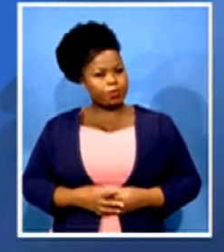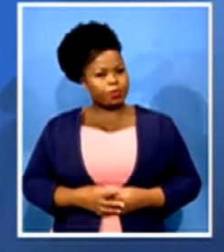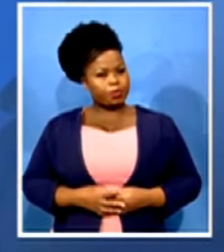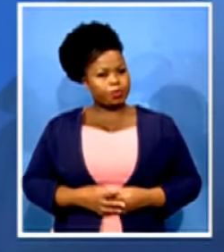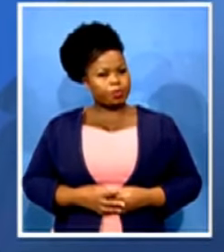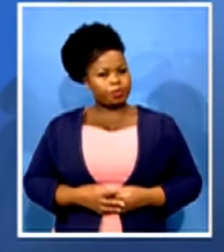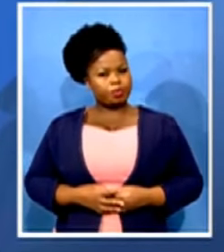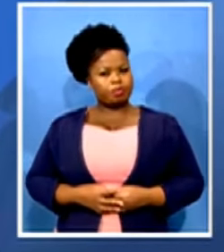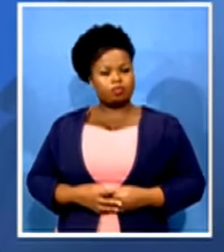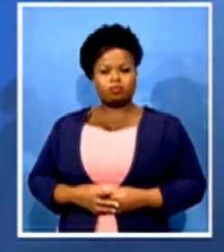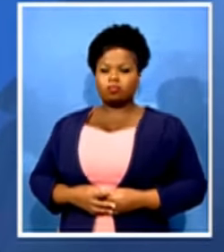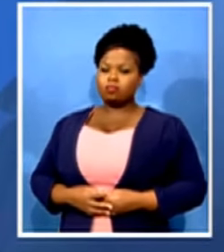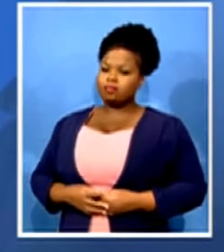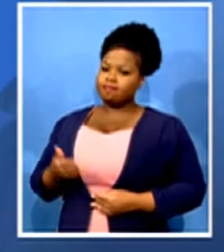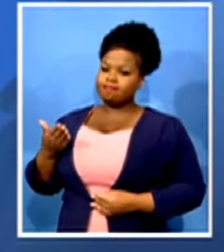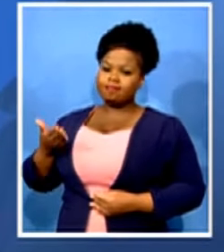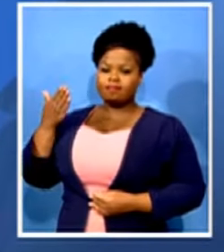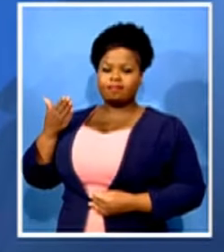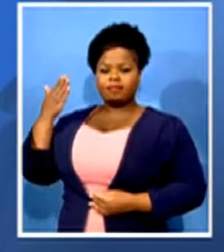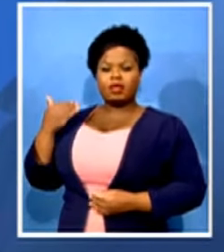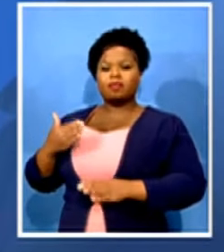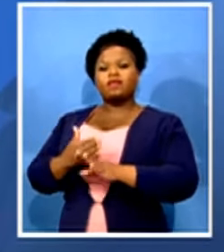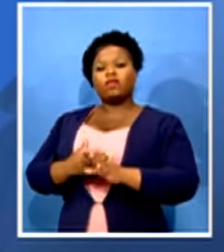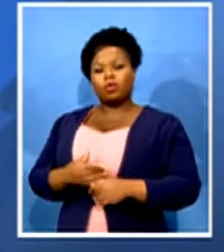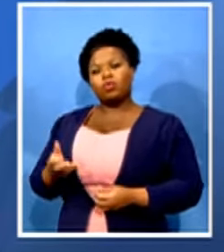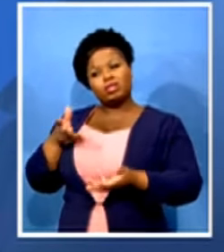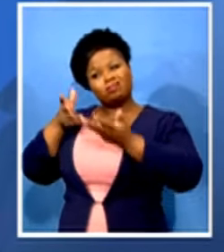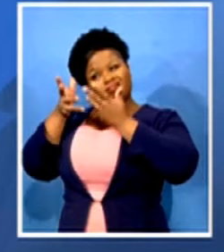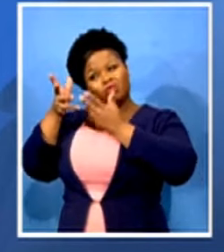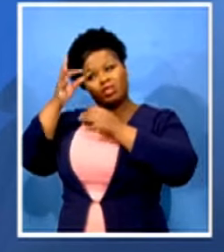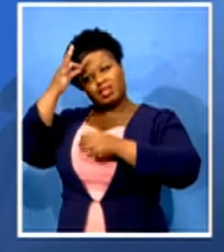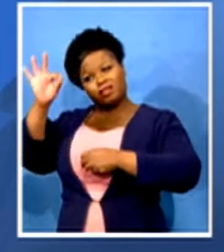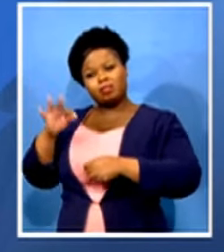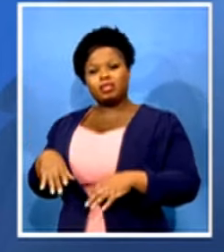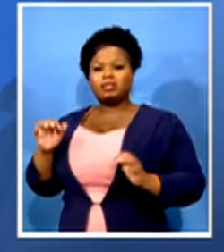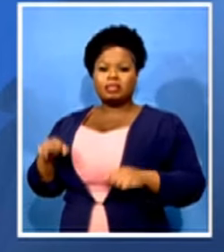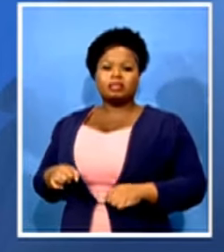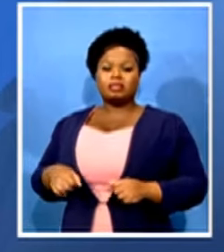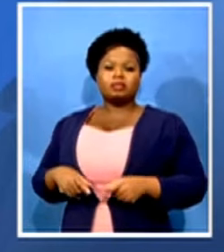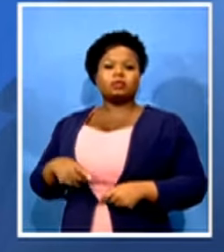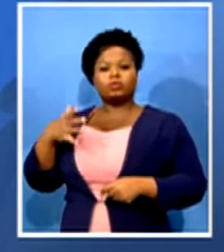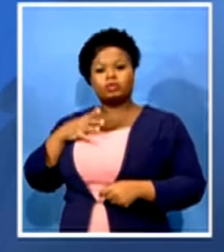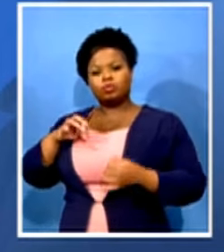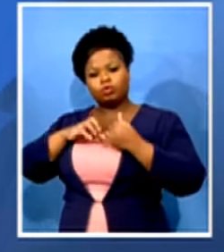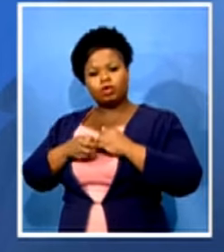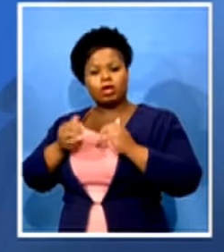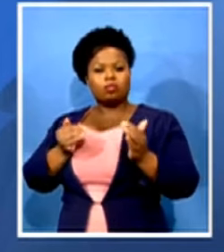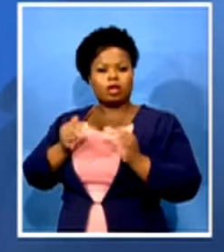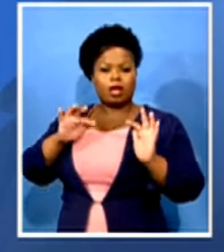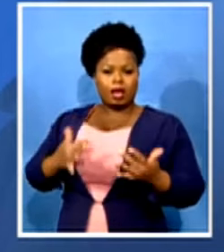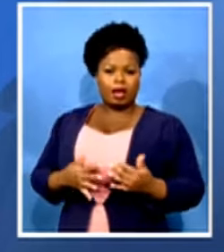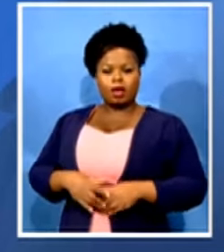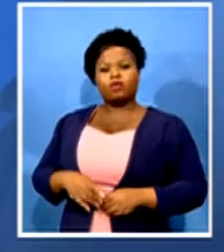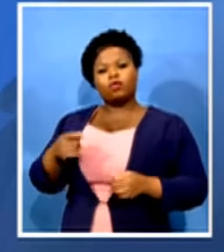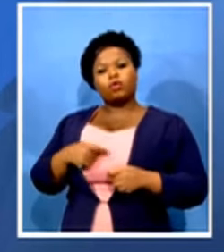festive season, we certainly were in engagement, and we had discussions that the numbers needed to be controlled. We've been speaking about the illicit trade for months on end. The illicit